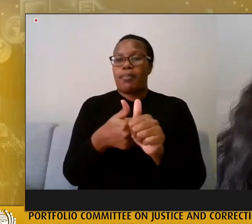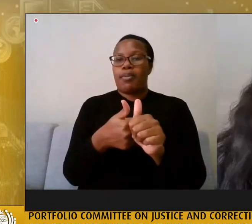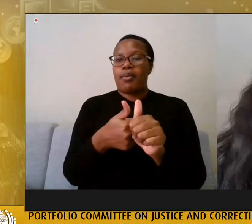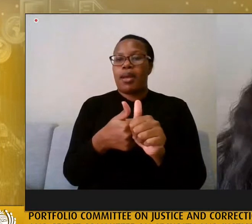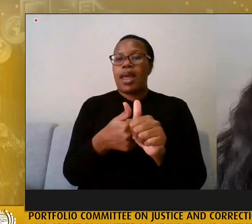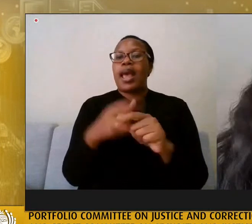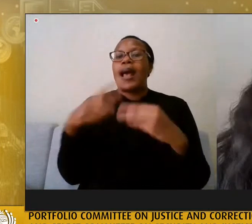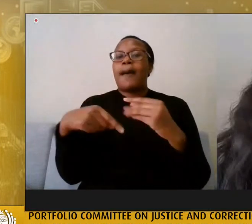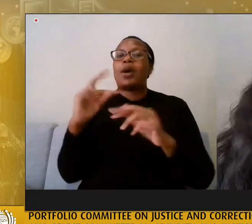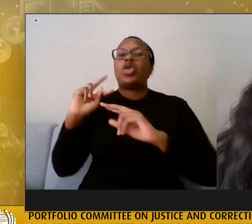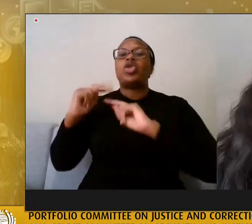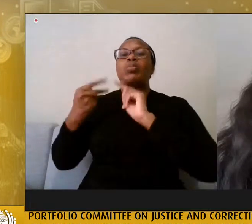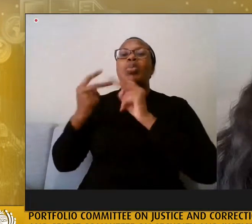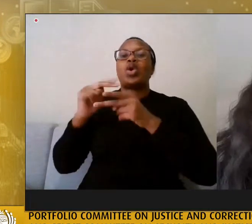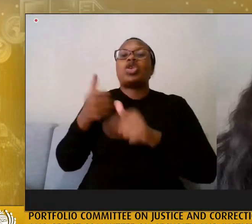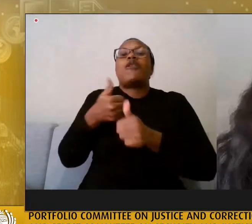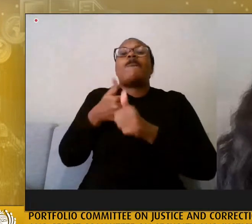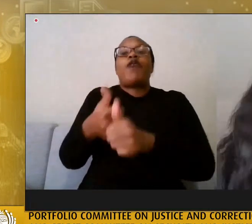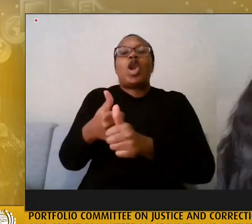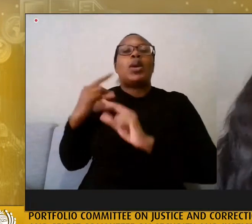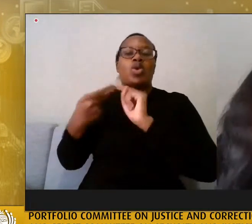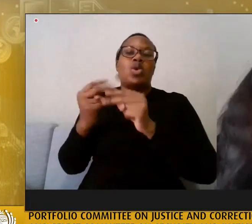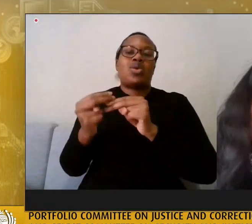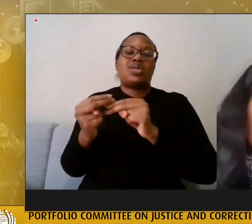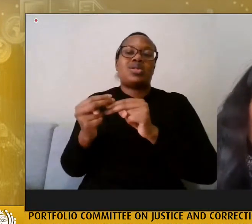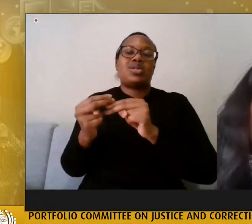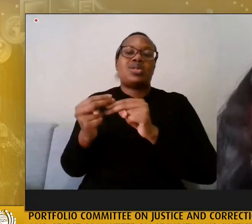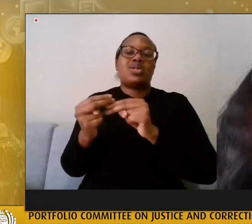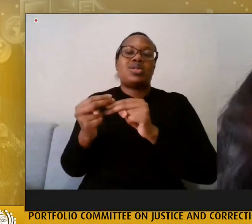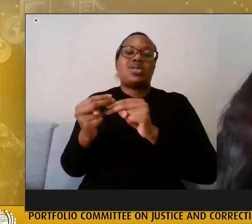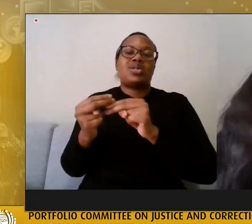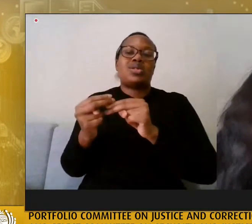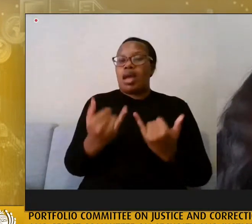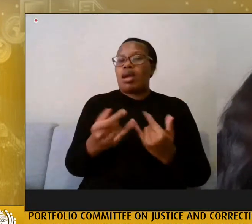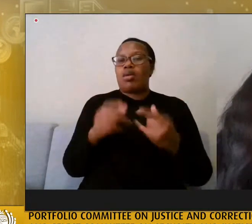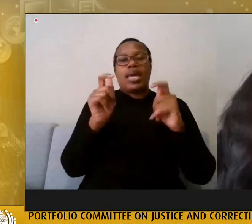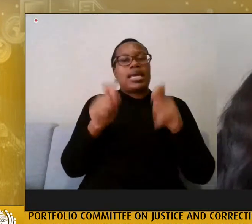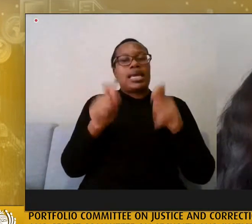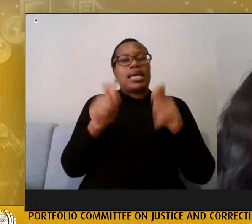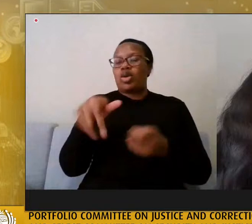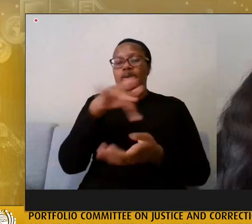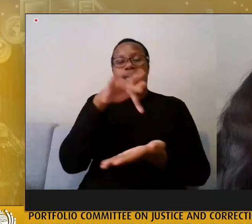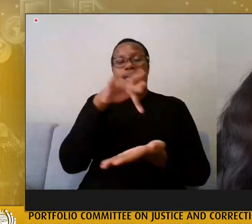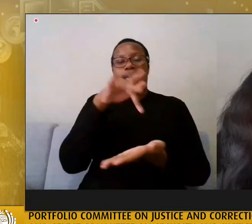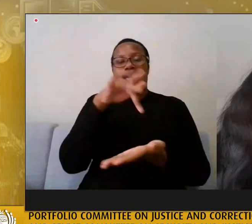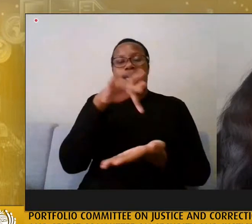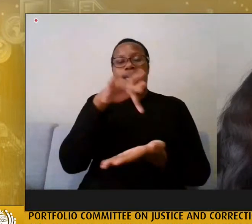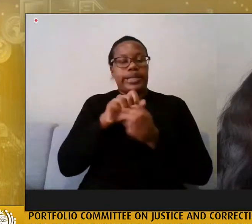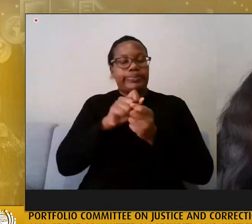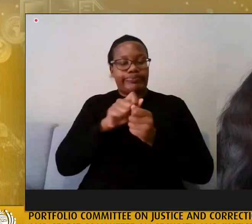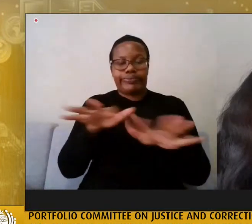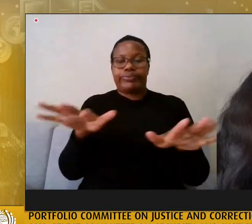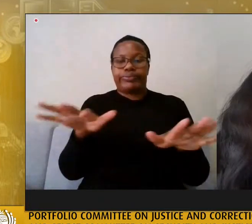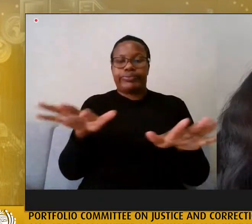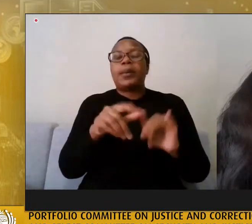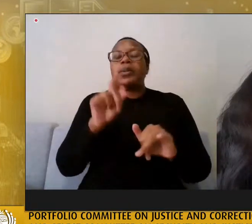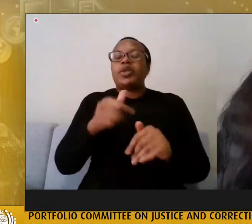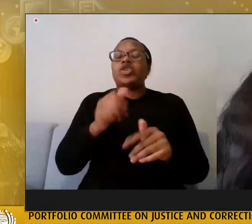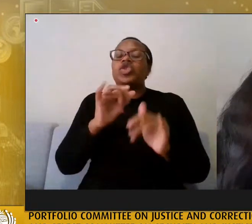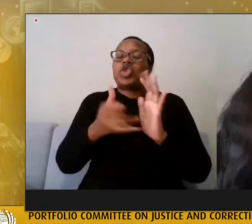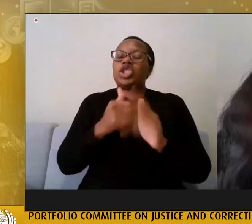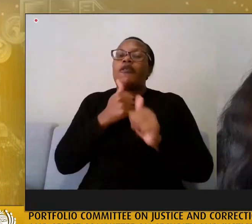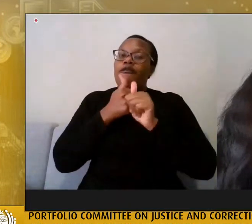protocols being followed. That's all I think we need at this stage. Cape Town is an epicenter. People must just be able to follow protocols